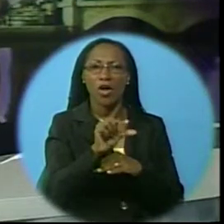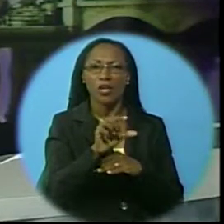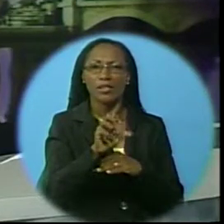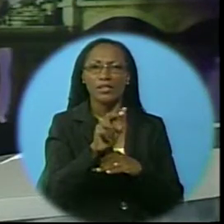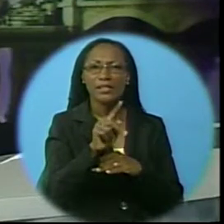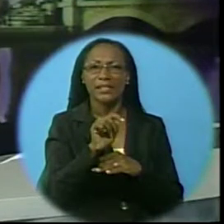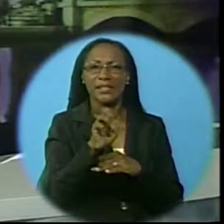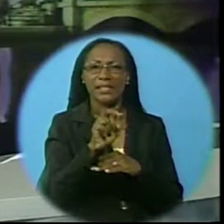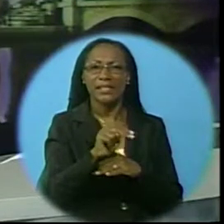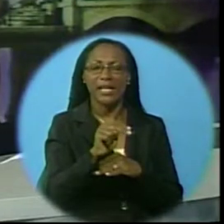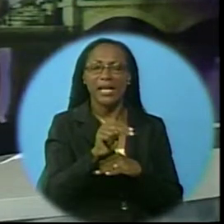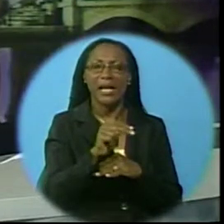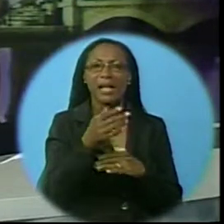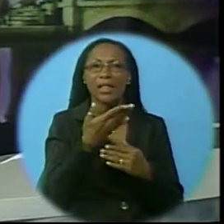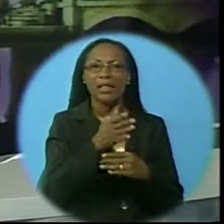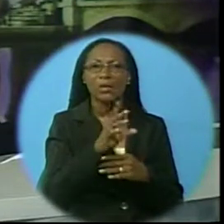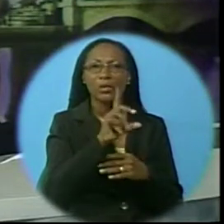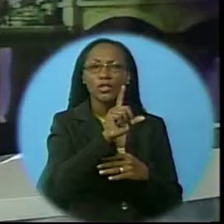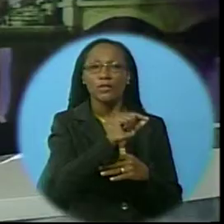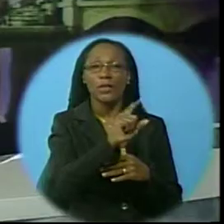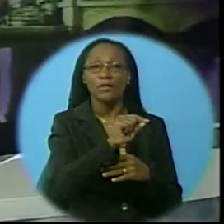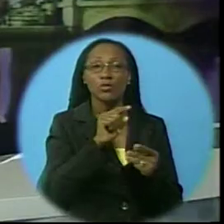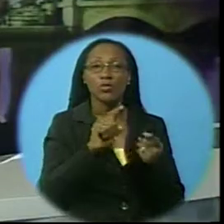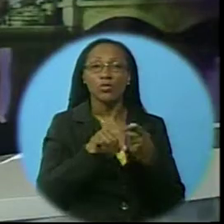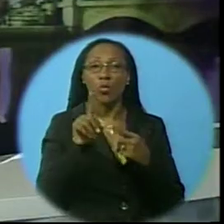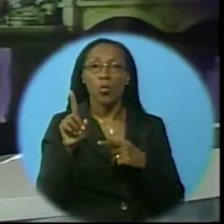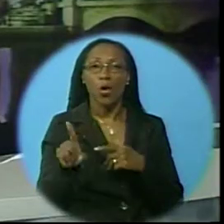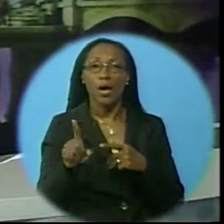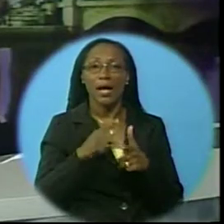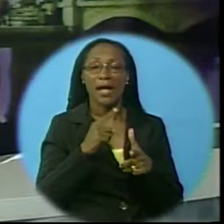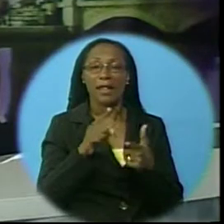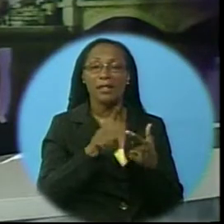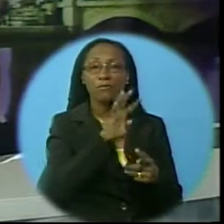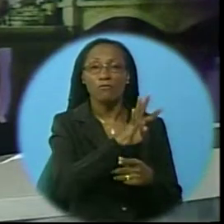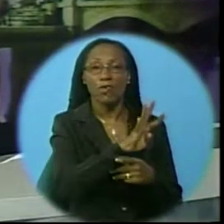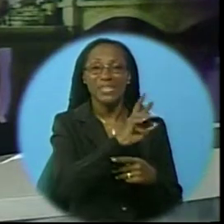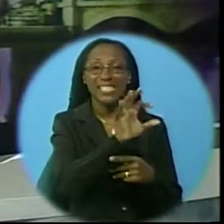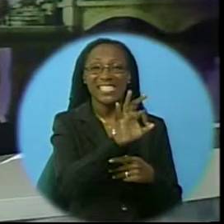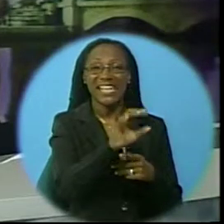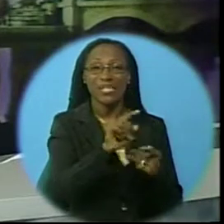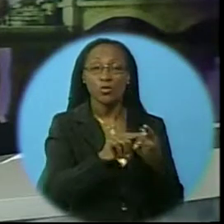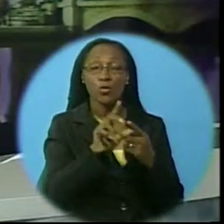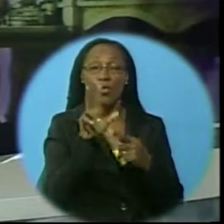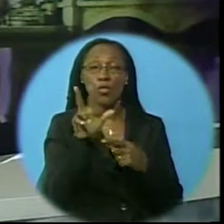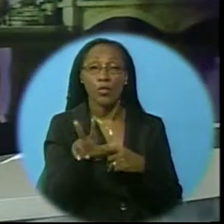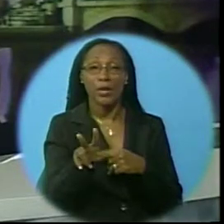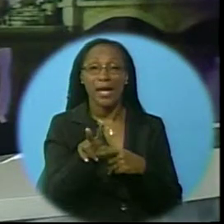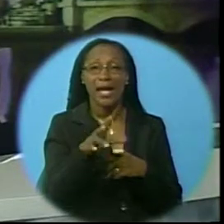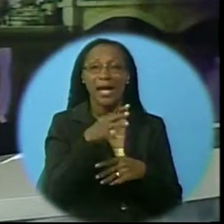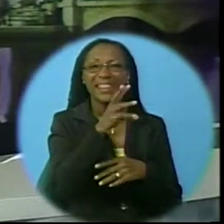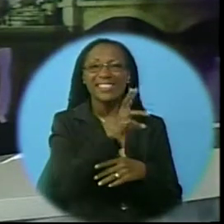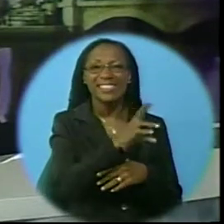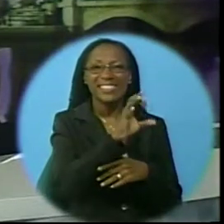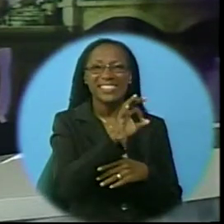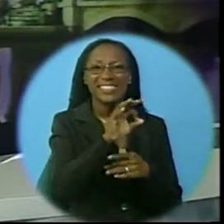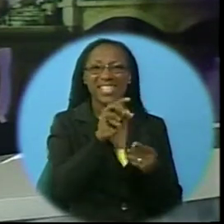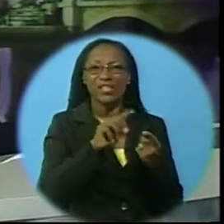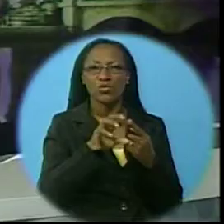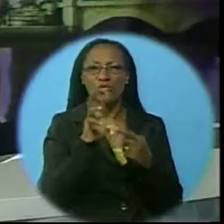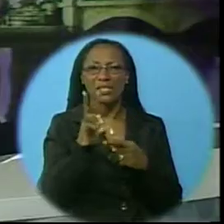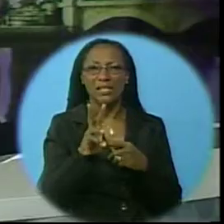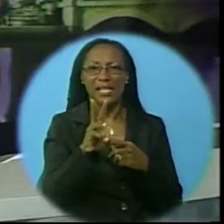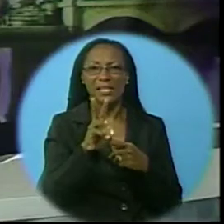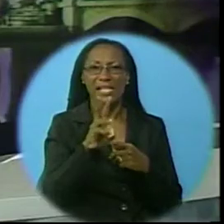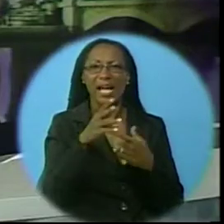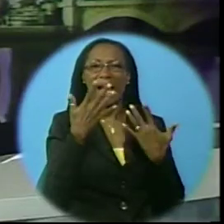up 24-1 after the first quarter, 49-3 at the half, and then 69-6 after the third quarter before going